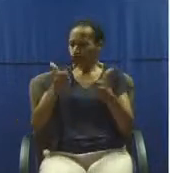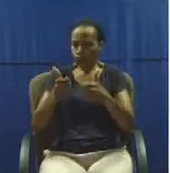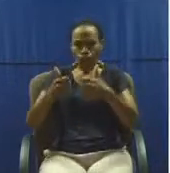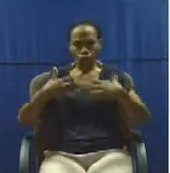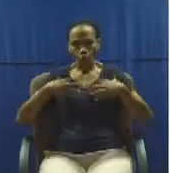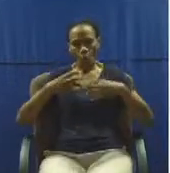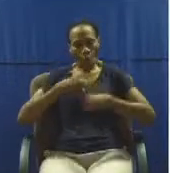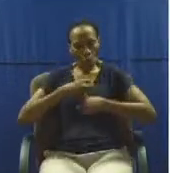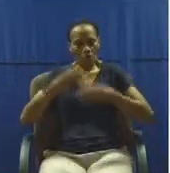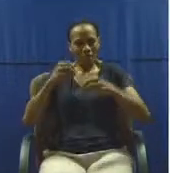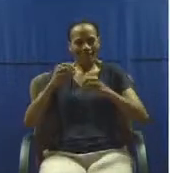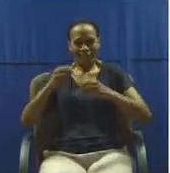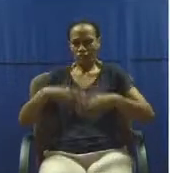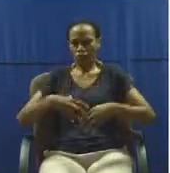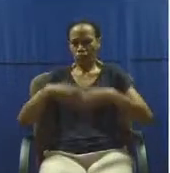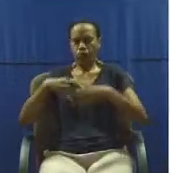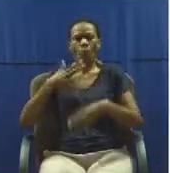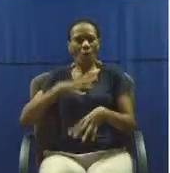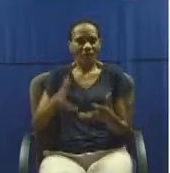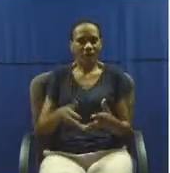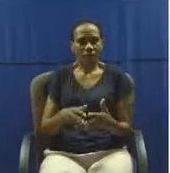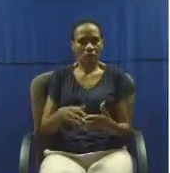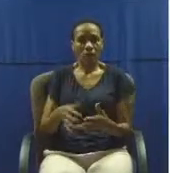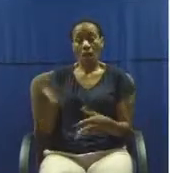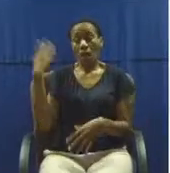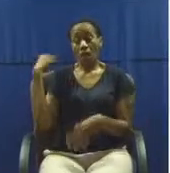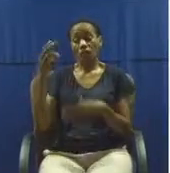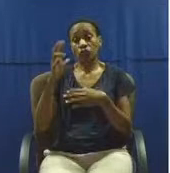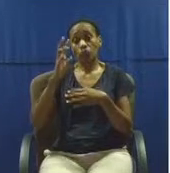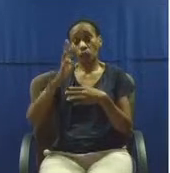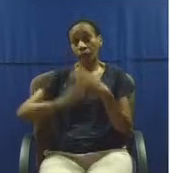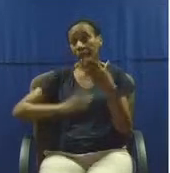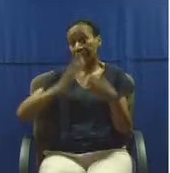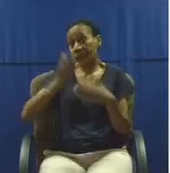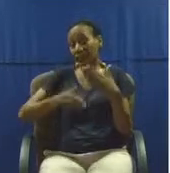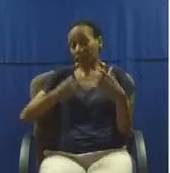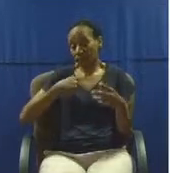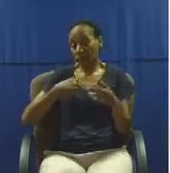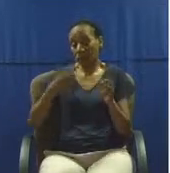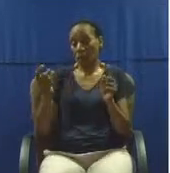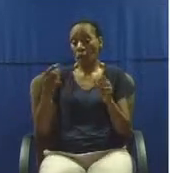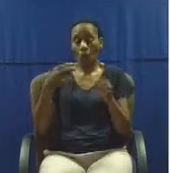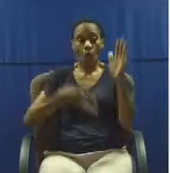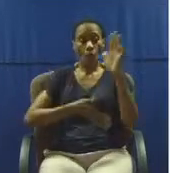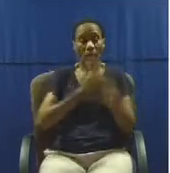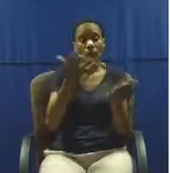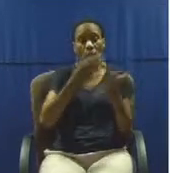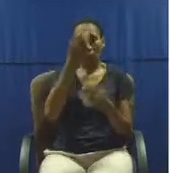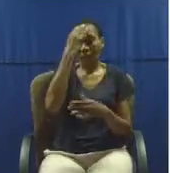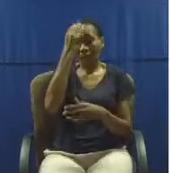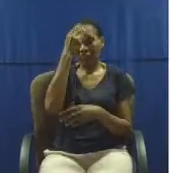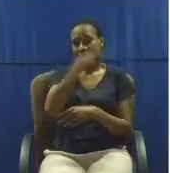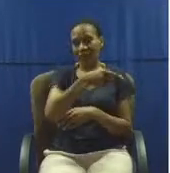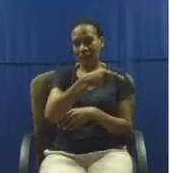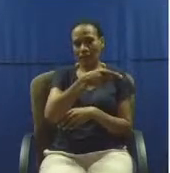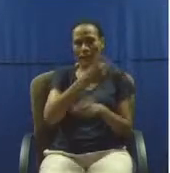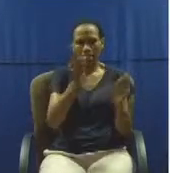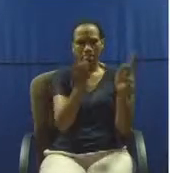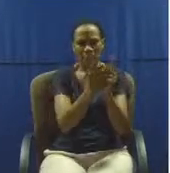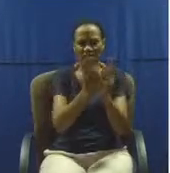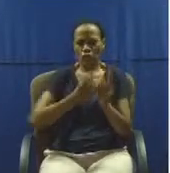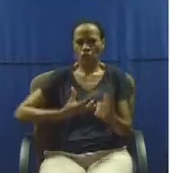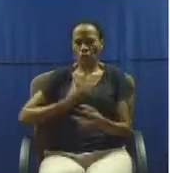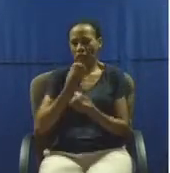own businesses. I had occasion just last weekend to be in Mafikeng and met a horde of young